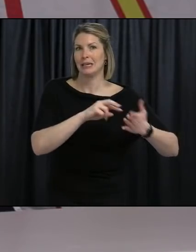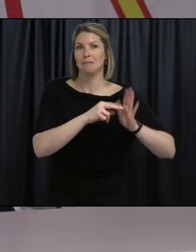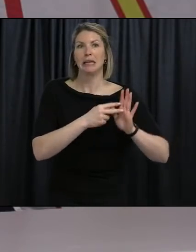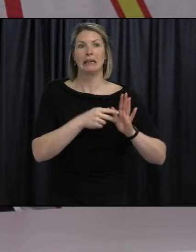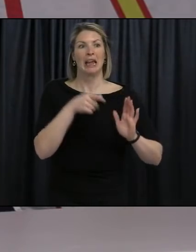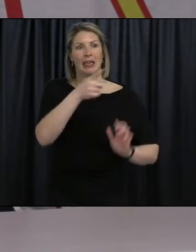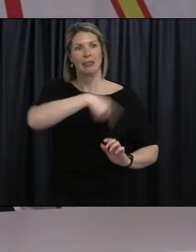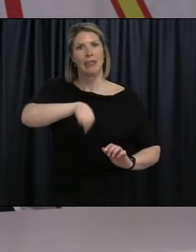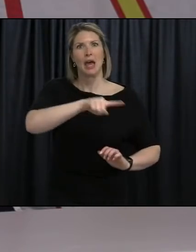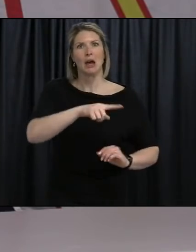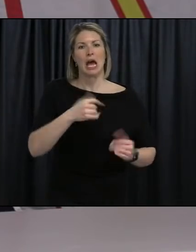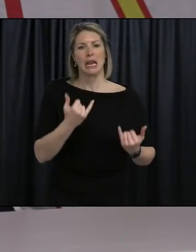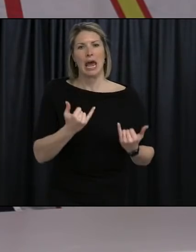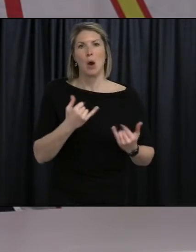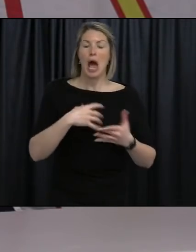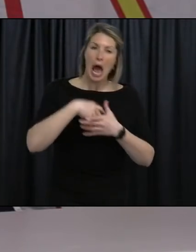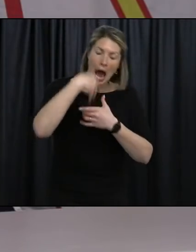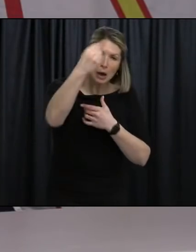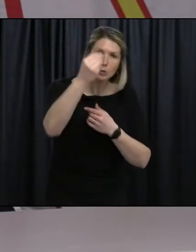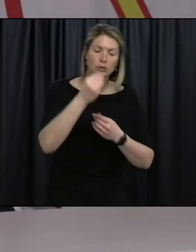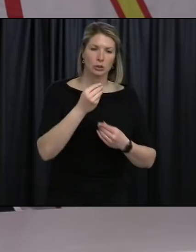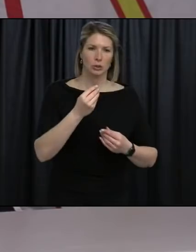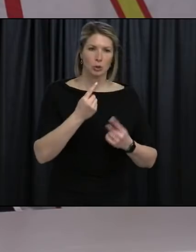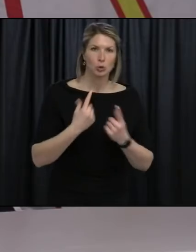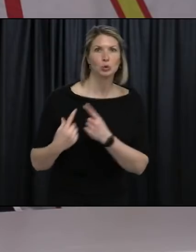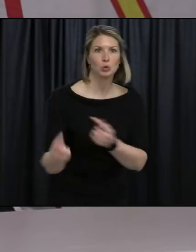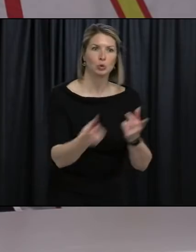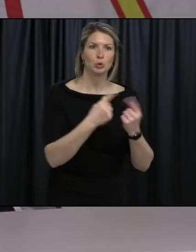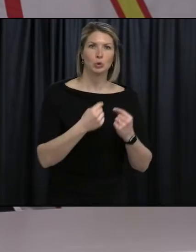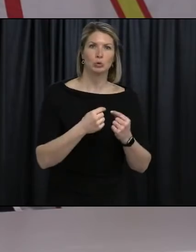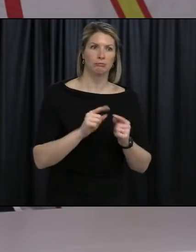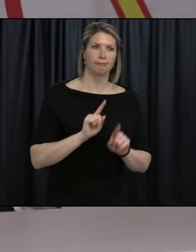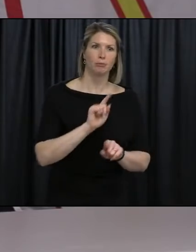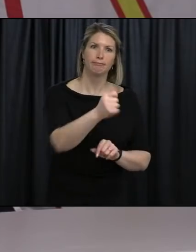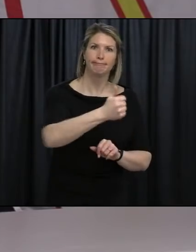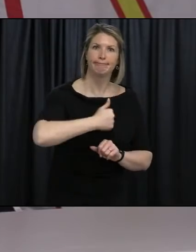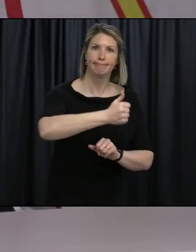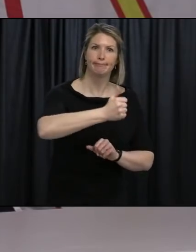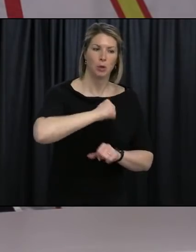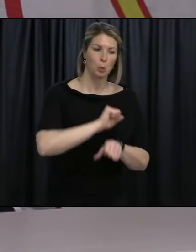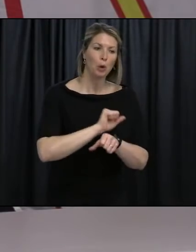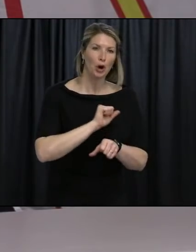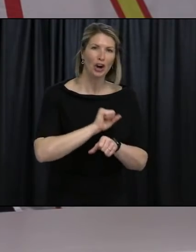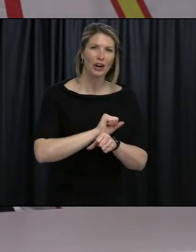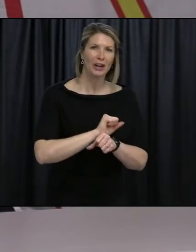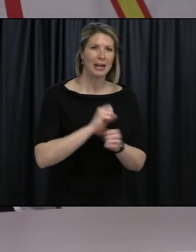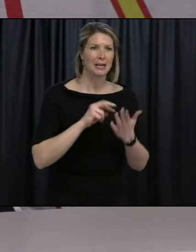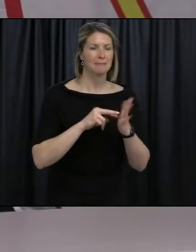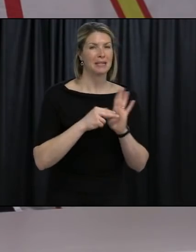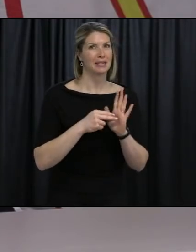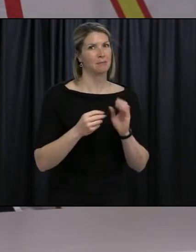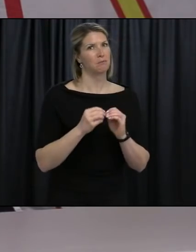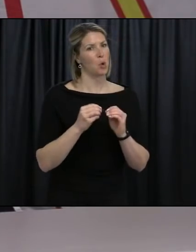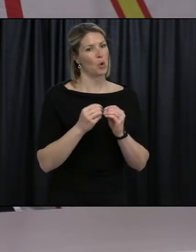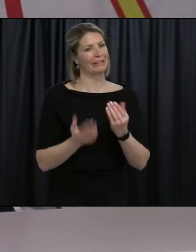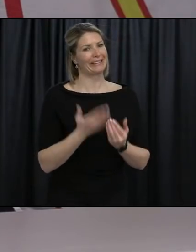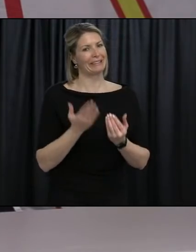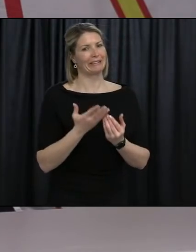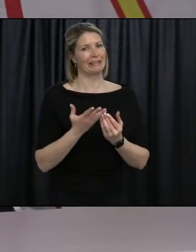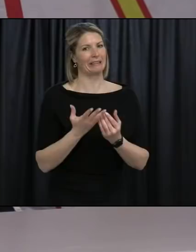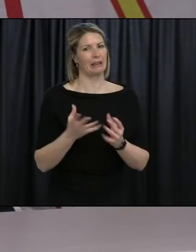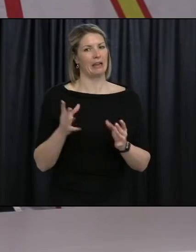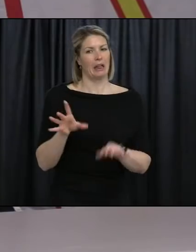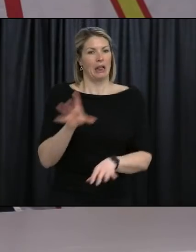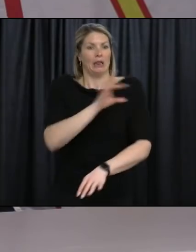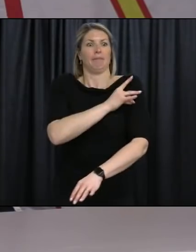who are out, who are more mobile, they're going to work in bigger workplaces, and so they're more likely to contract the disease. So